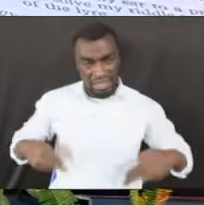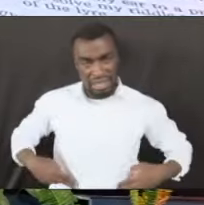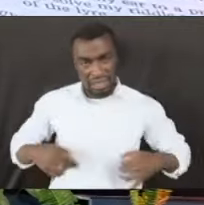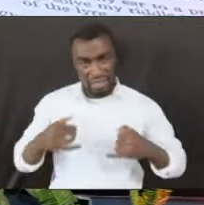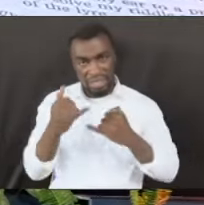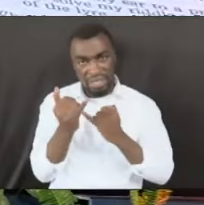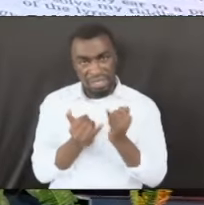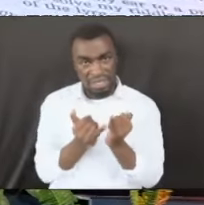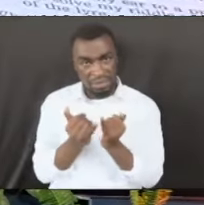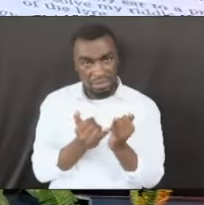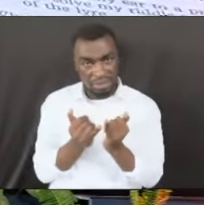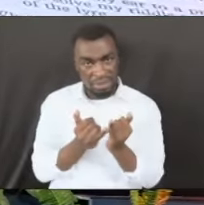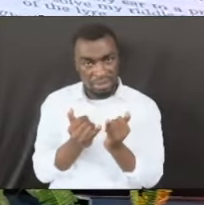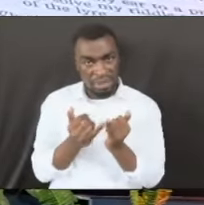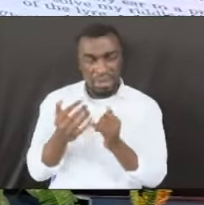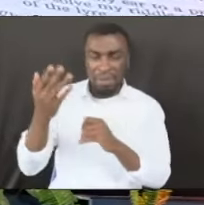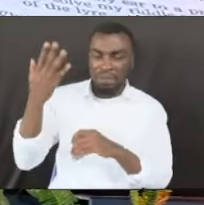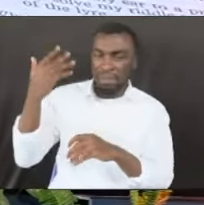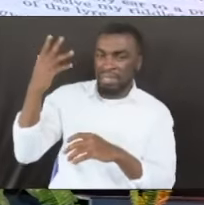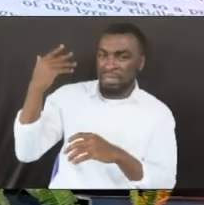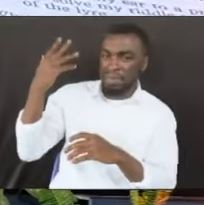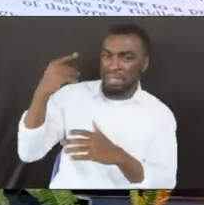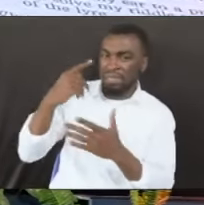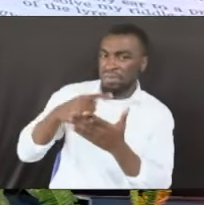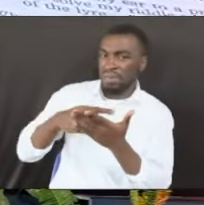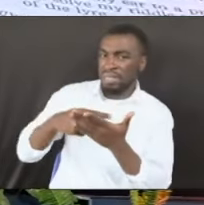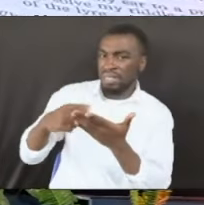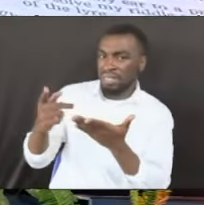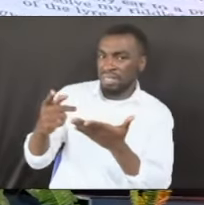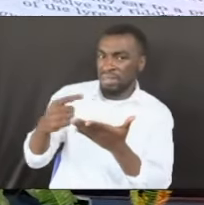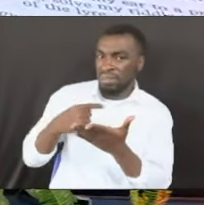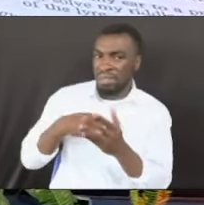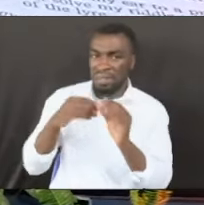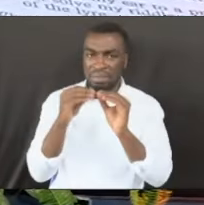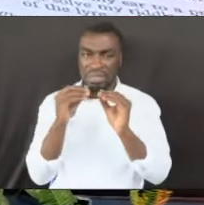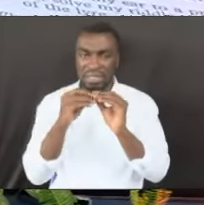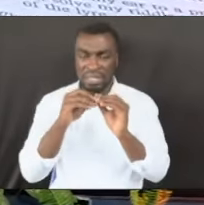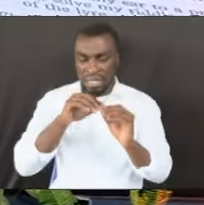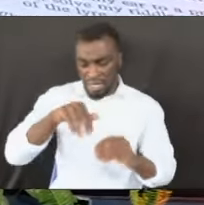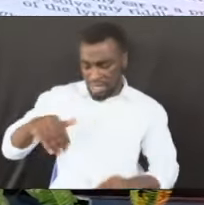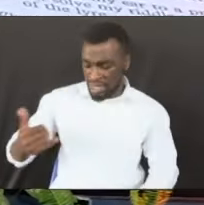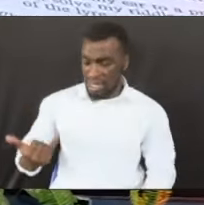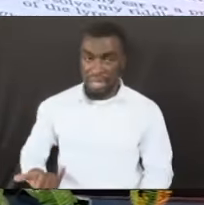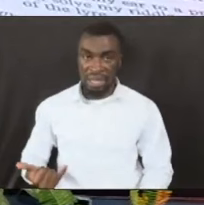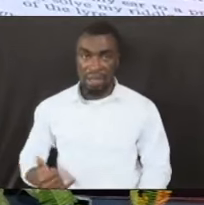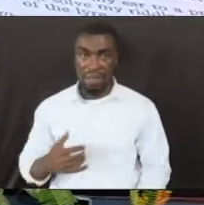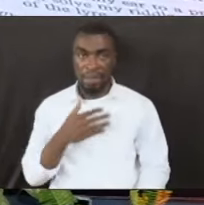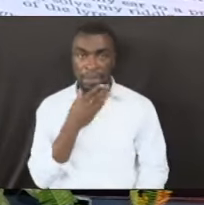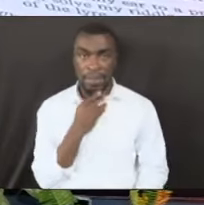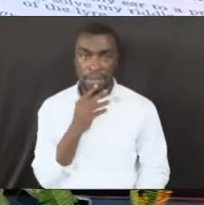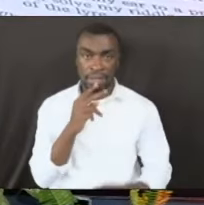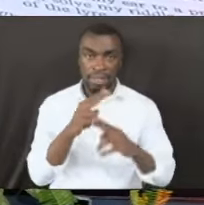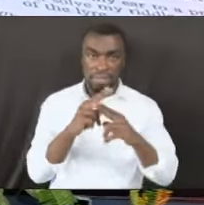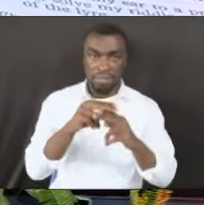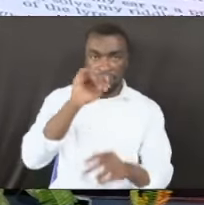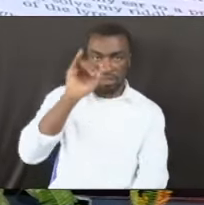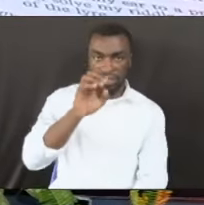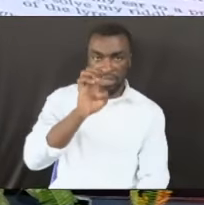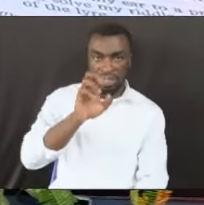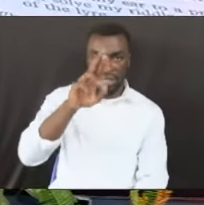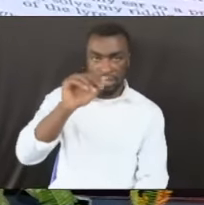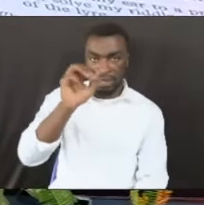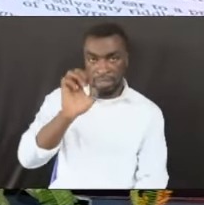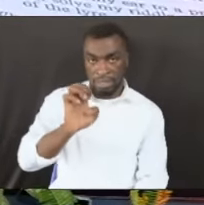A couple of weeks ago, I met a young man, Jeremiah. A while ago, he had looked for me to pray for